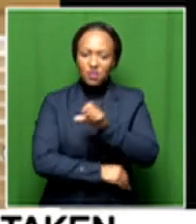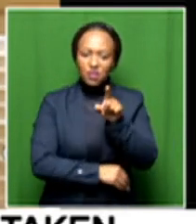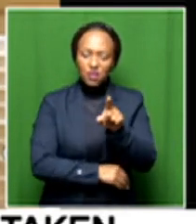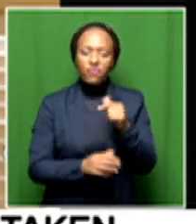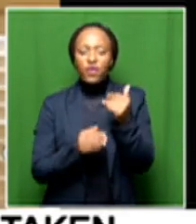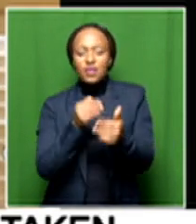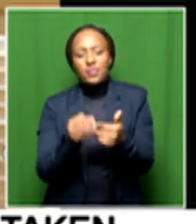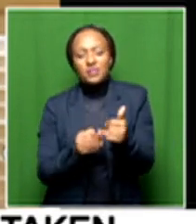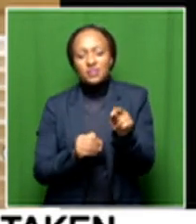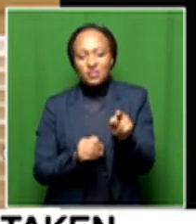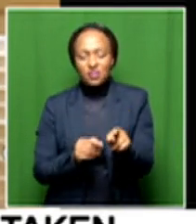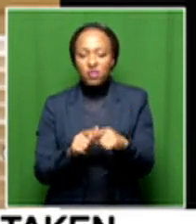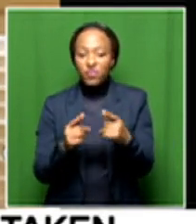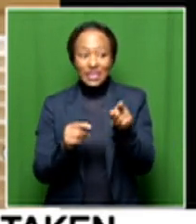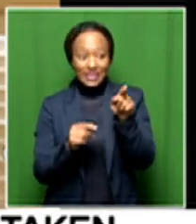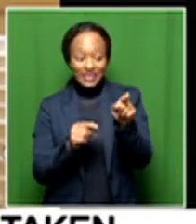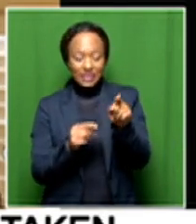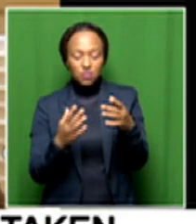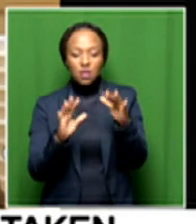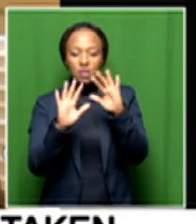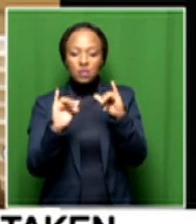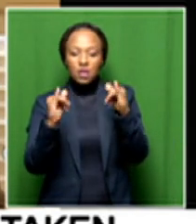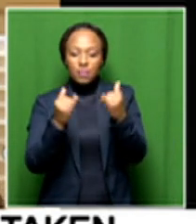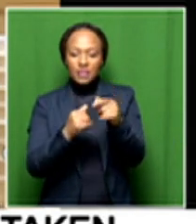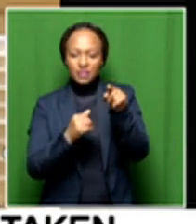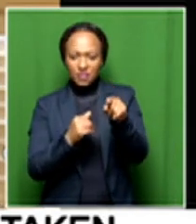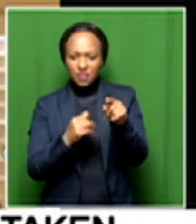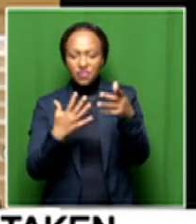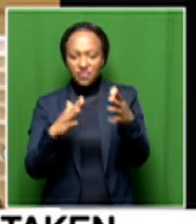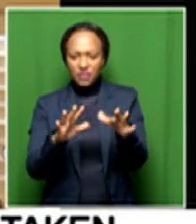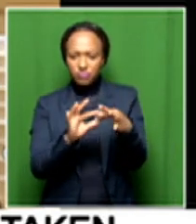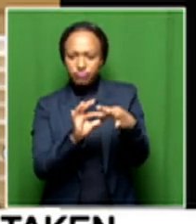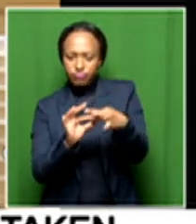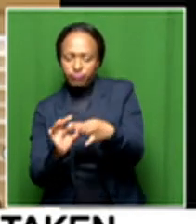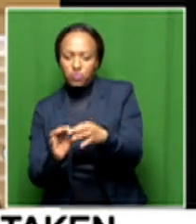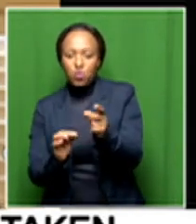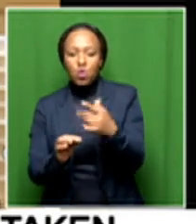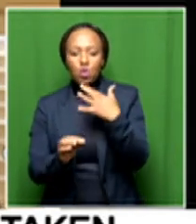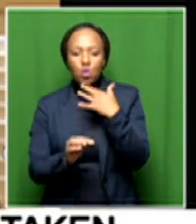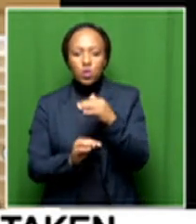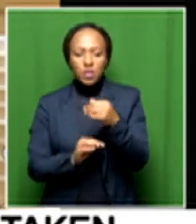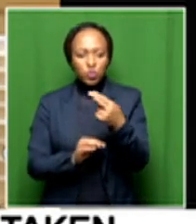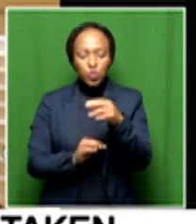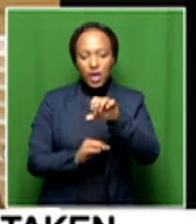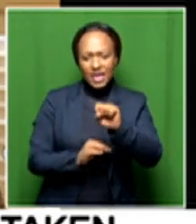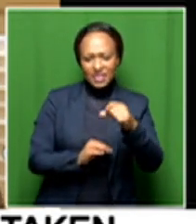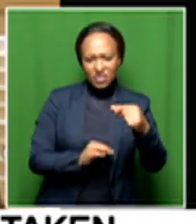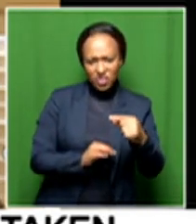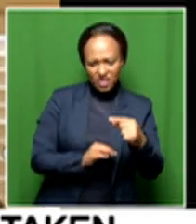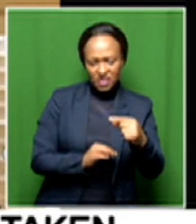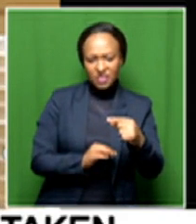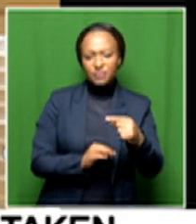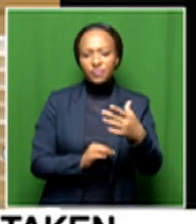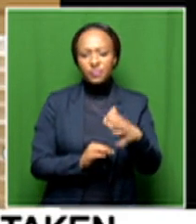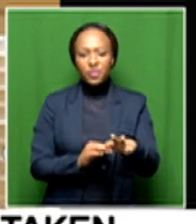So, and those are the ones, for example, the company which are related to the 2SG, in terms of which was related